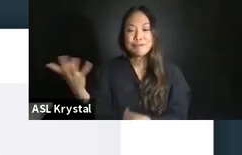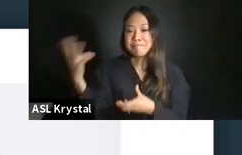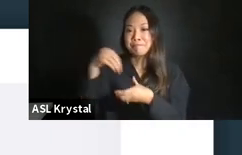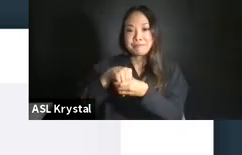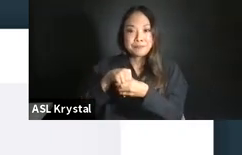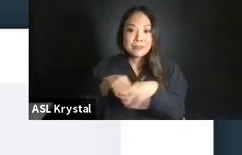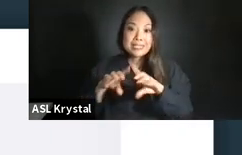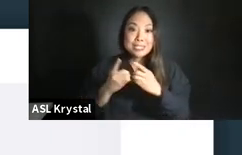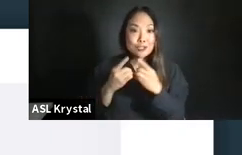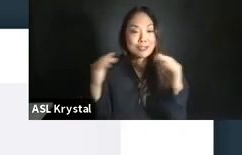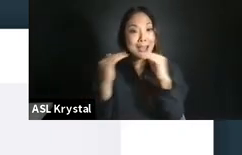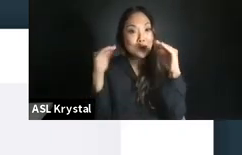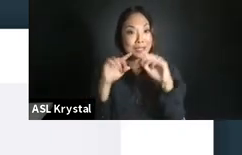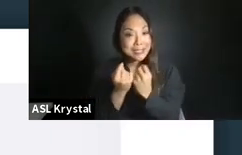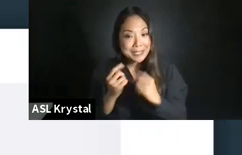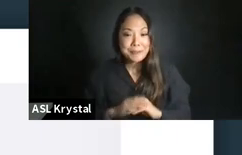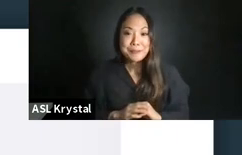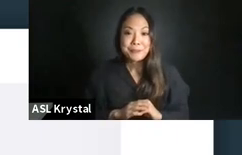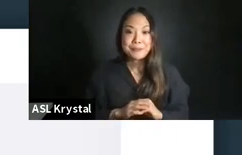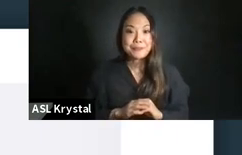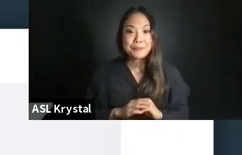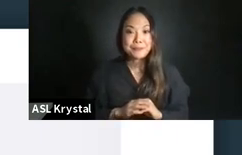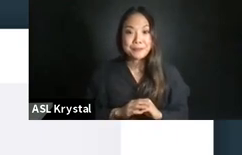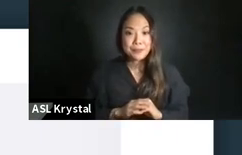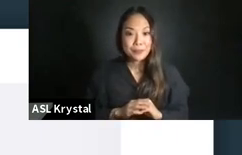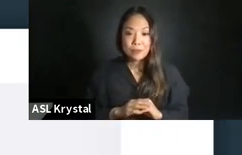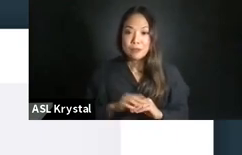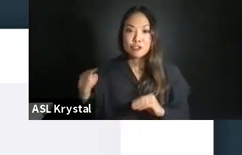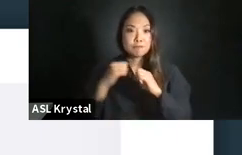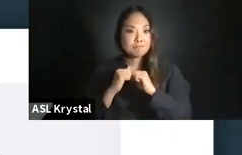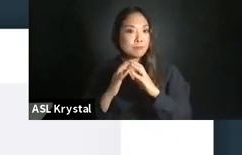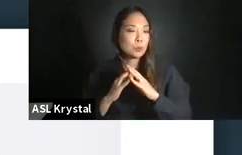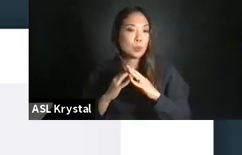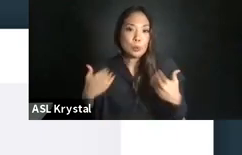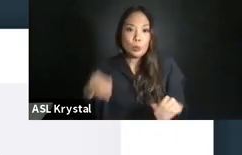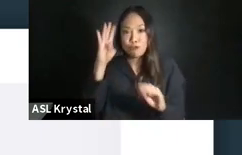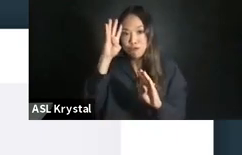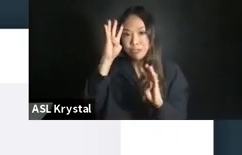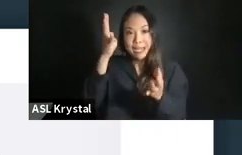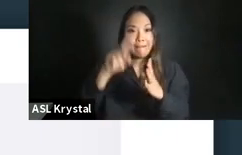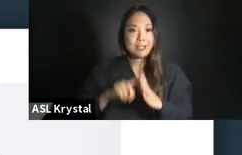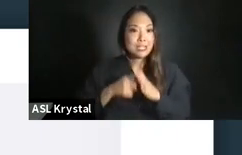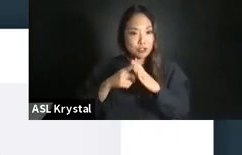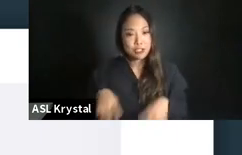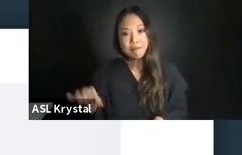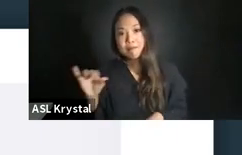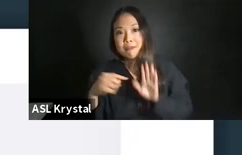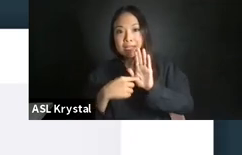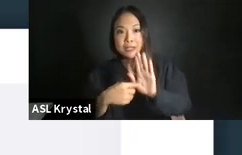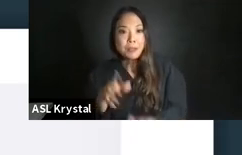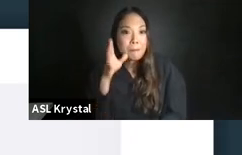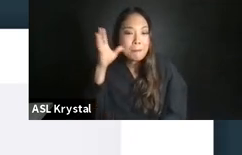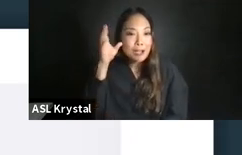district's equity team and she launched some creative initiatives such as the parents of color advisory